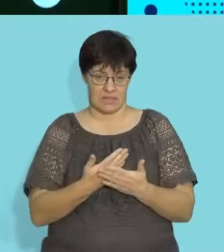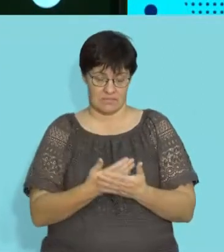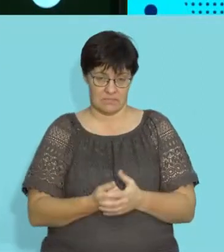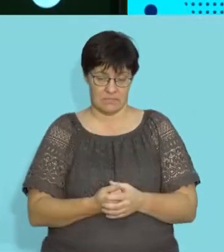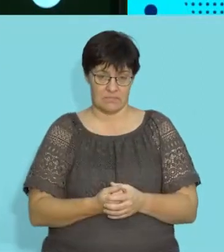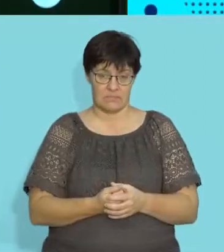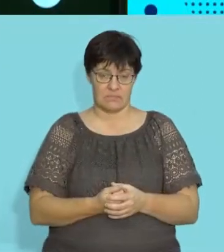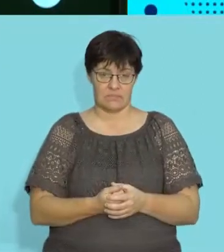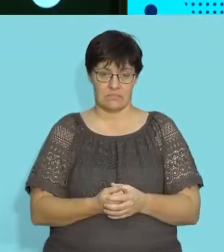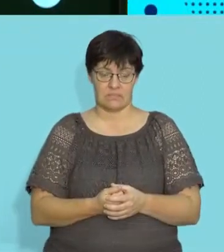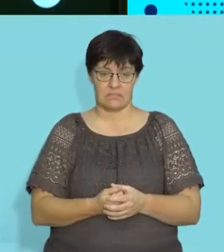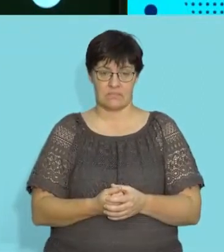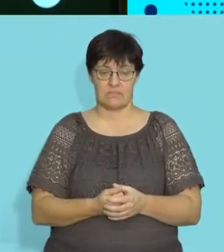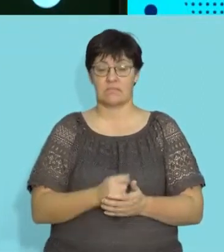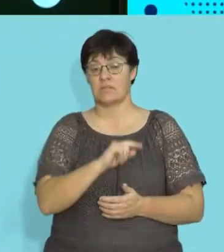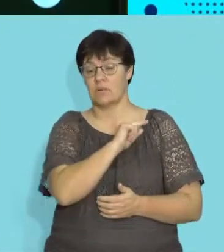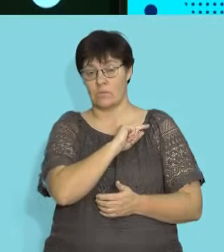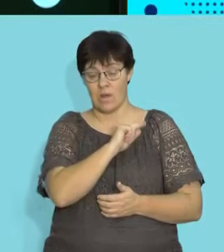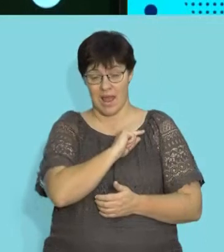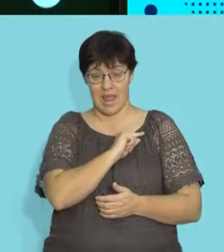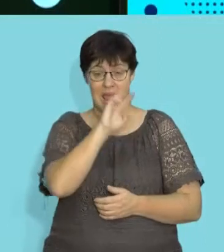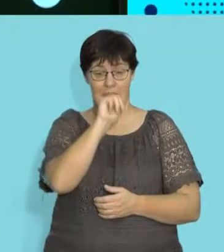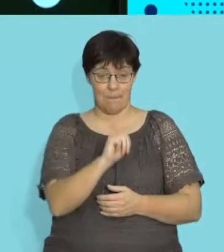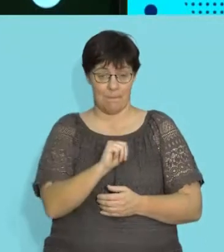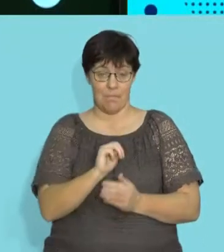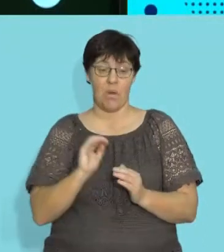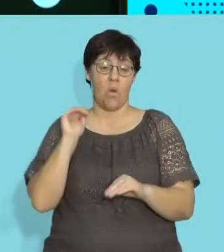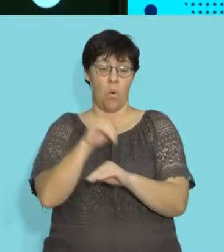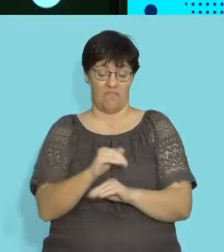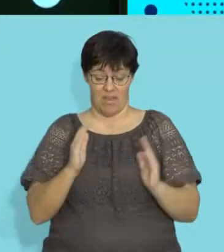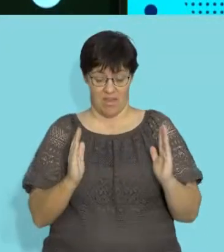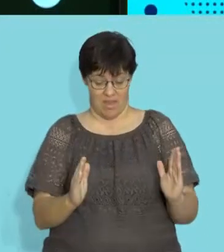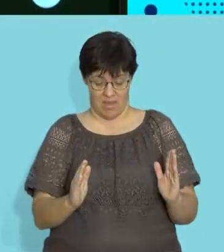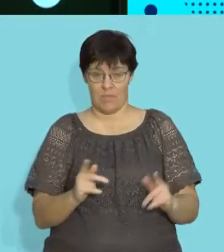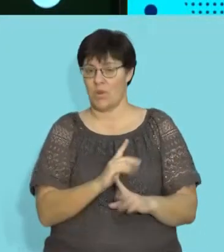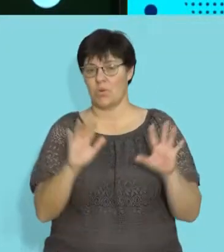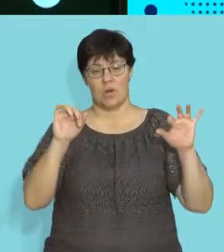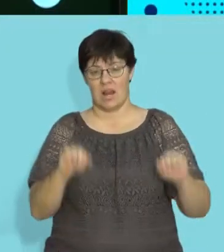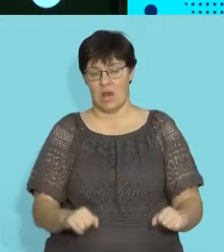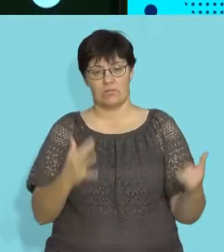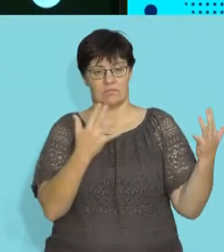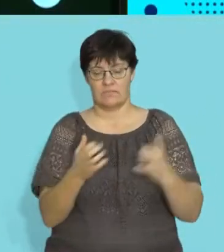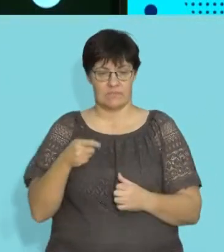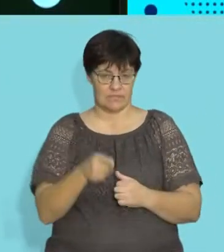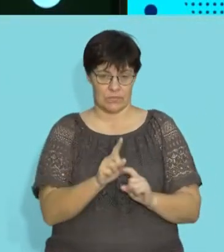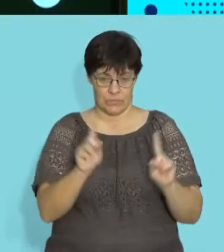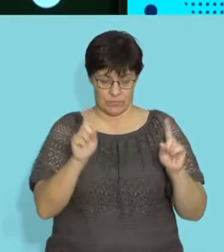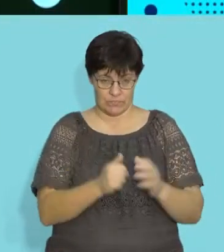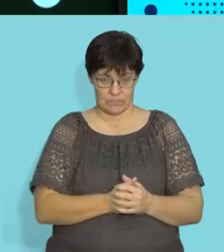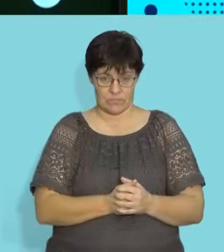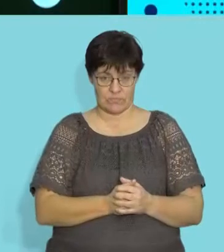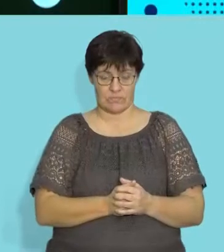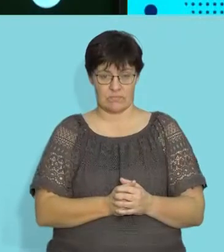infinity. Because m is greater than that, I am not allowed to calculate the sum to